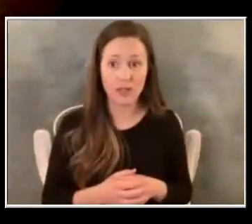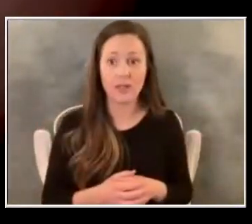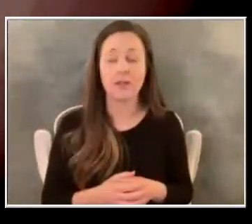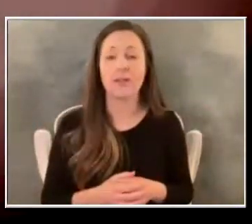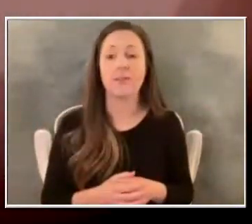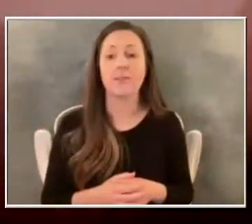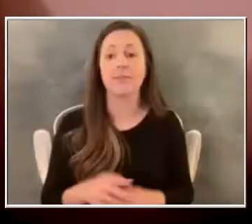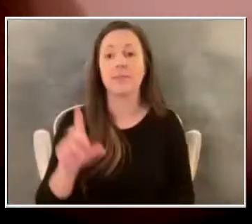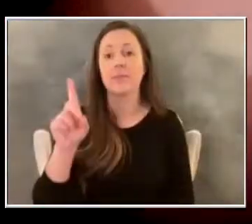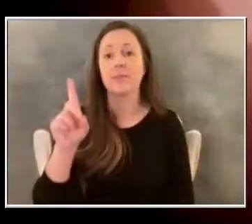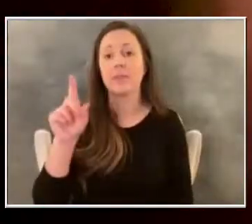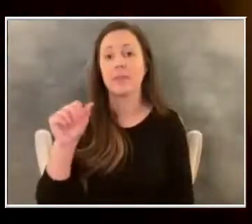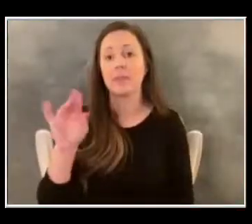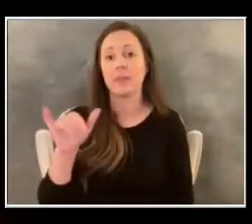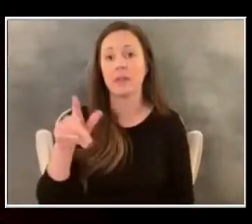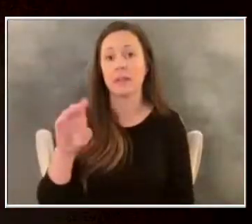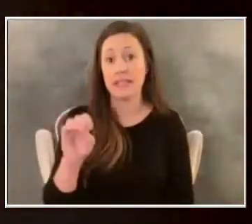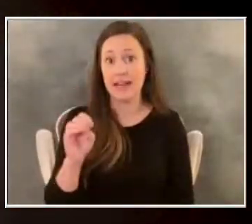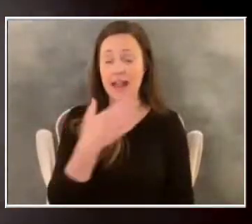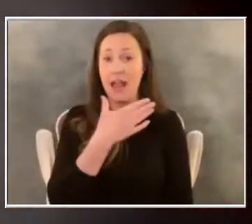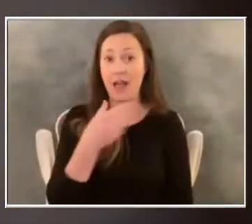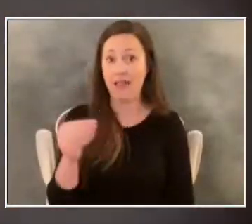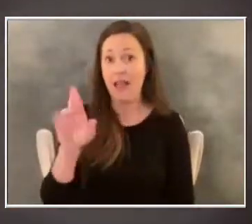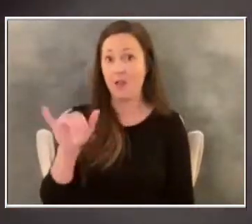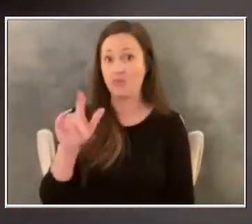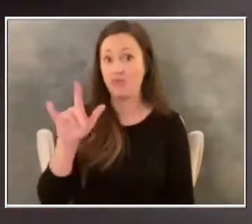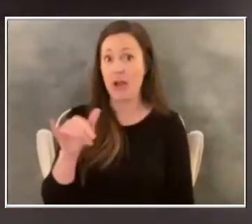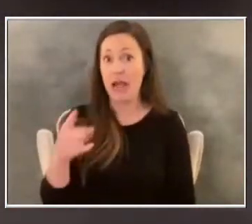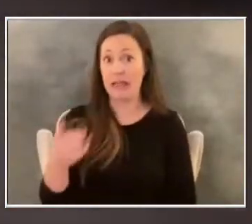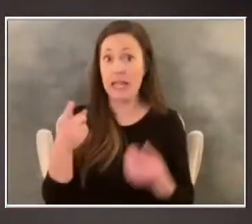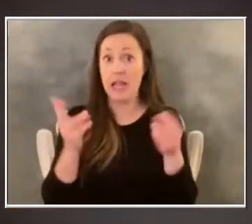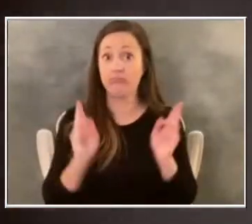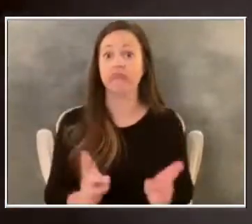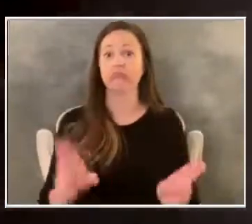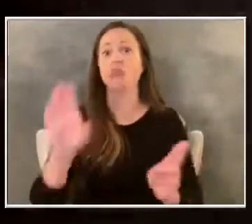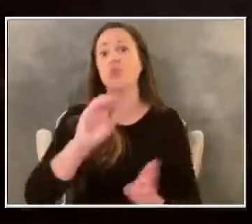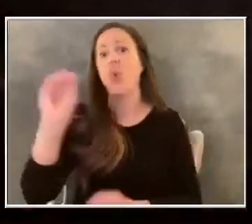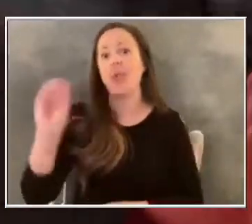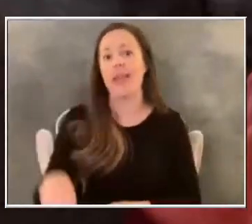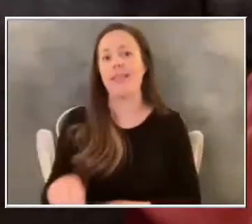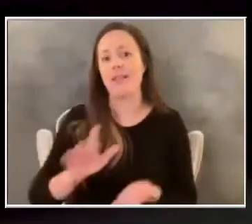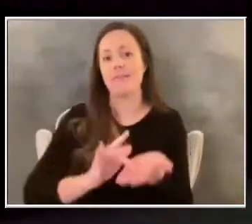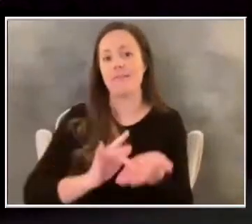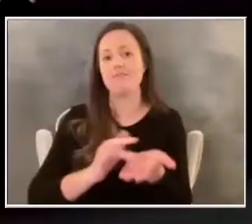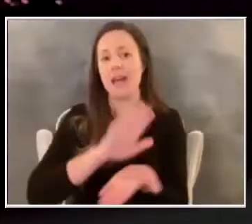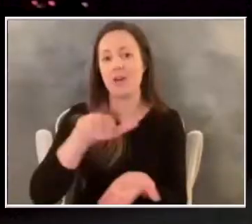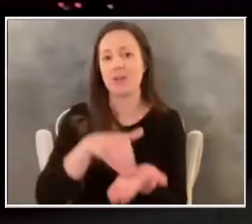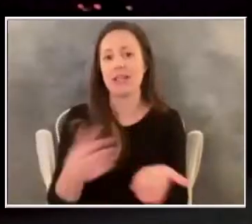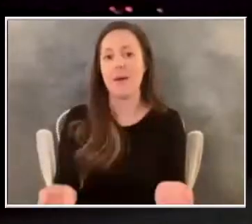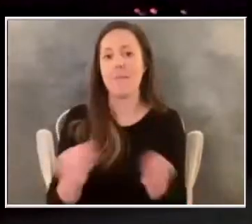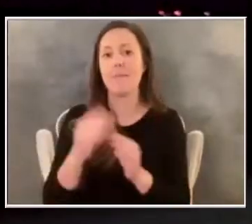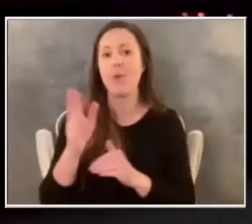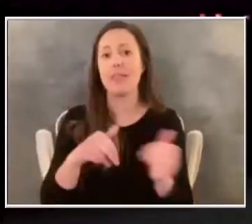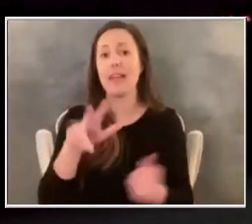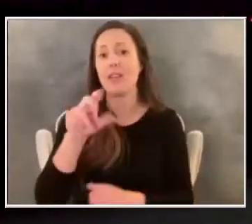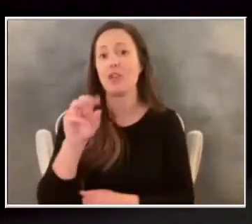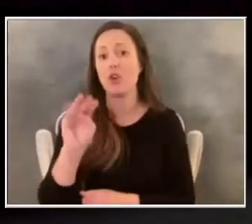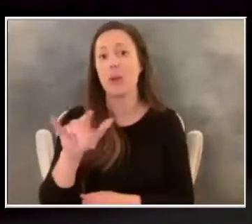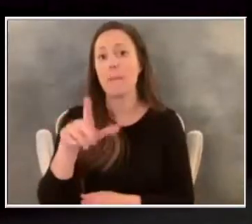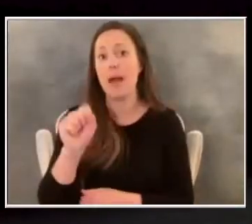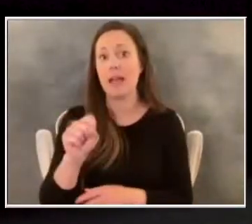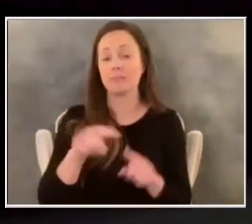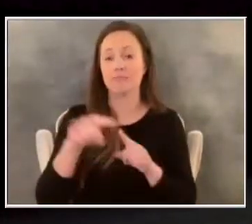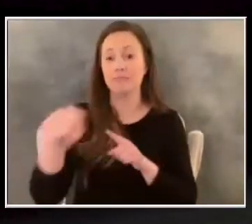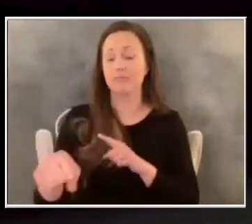and Riley raced to Olathe Medical Center more than 30 miles away. We can get there. We can get there. They passed a smaller community